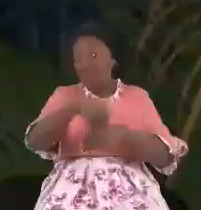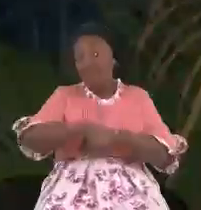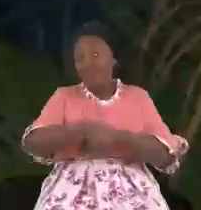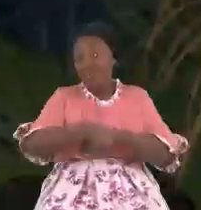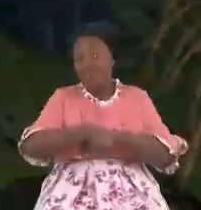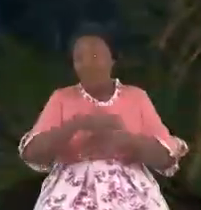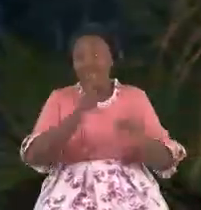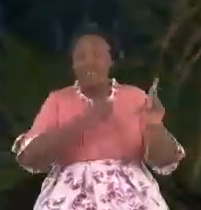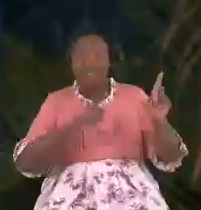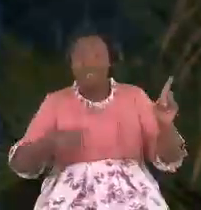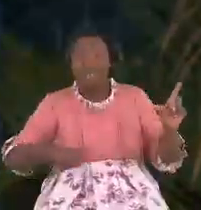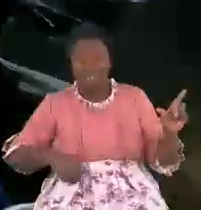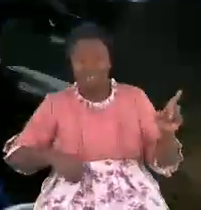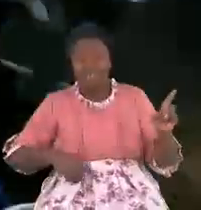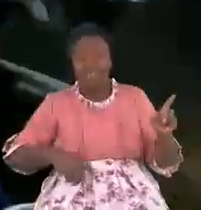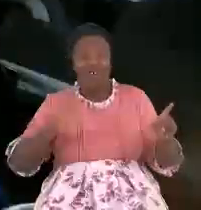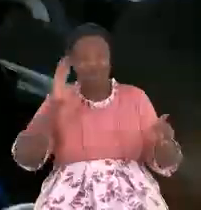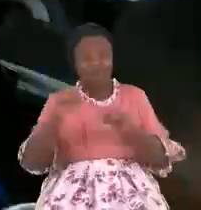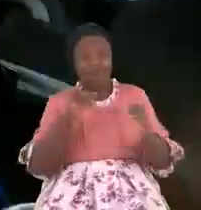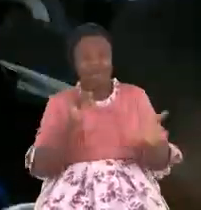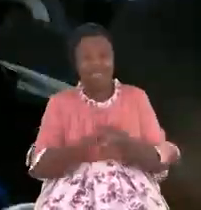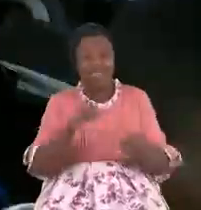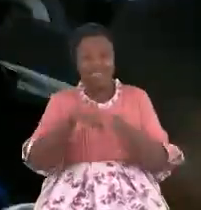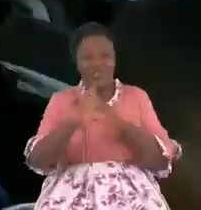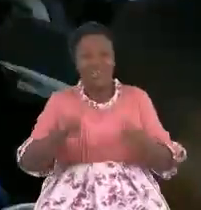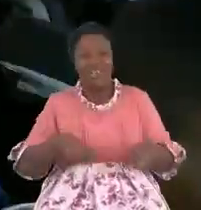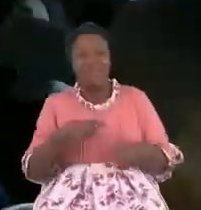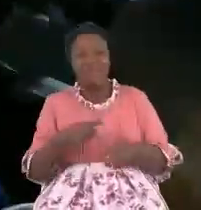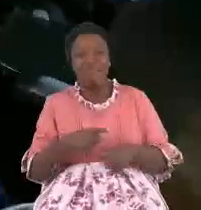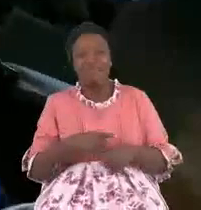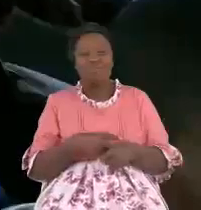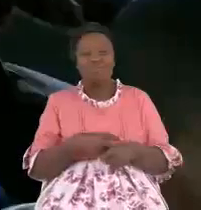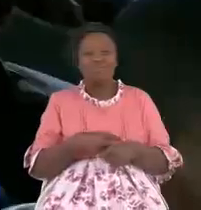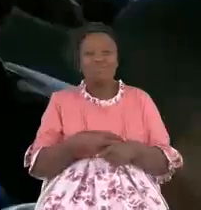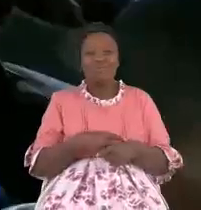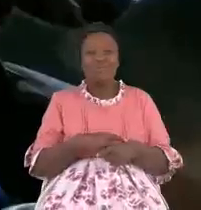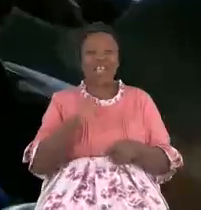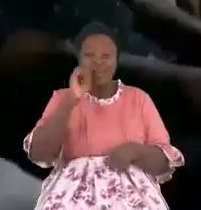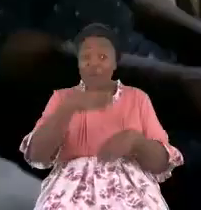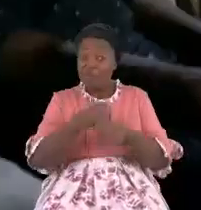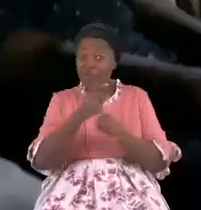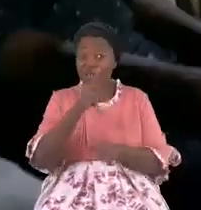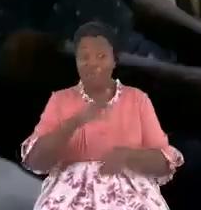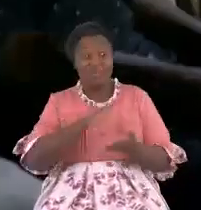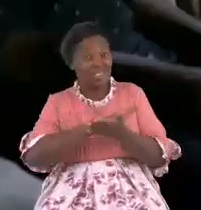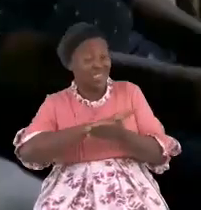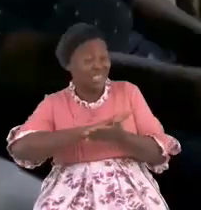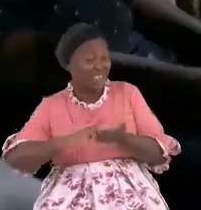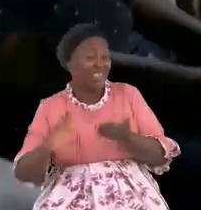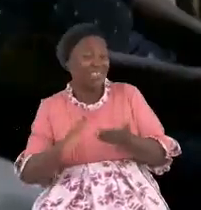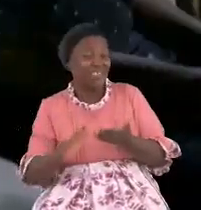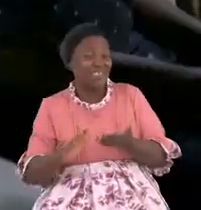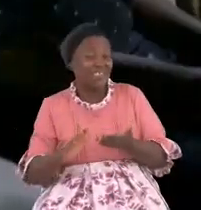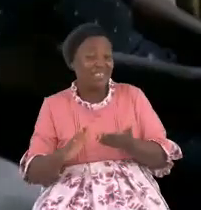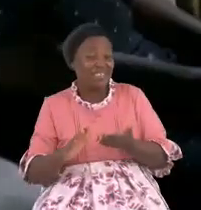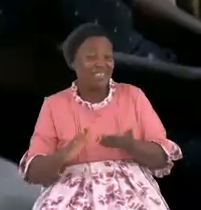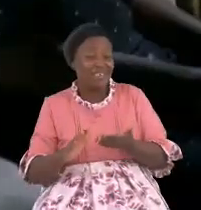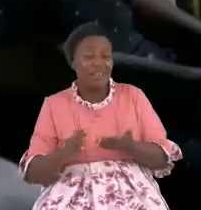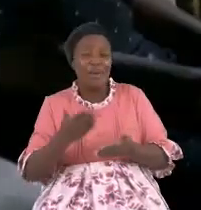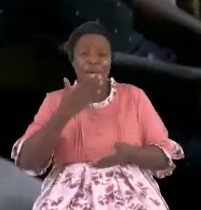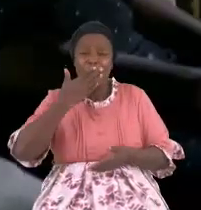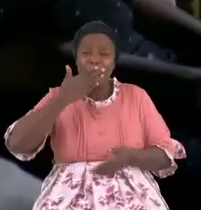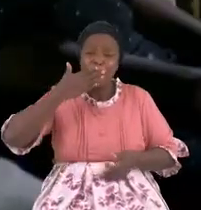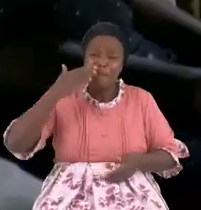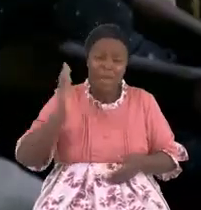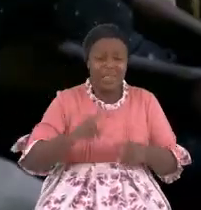lord will do that to your life he'll make you clean but language will go